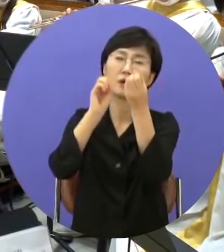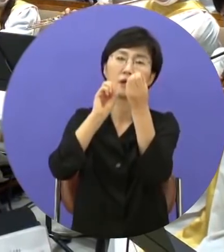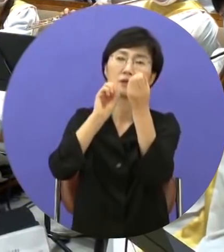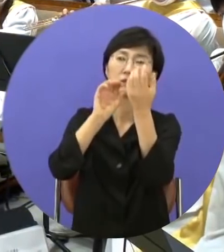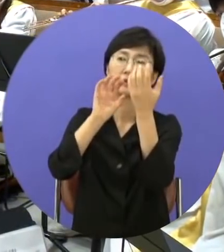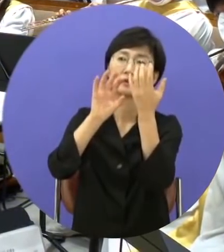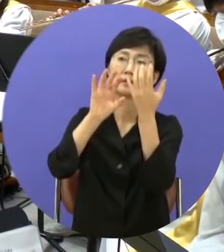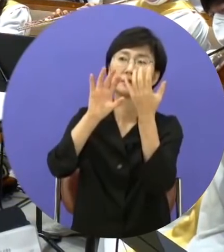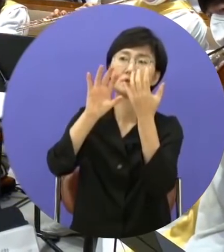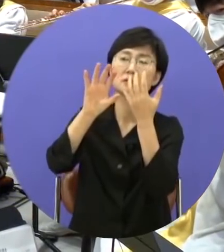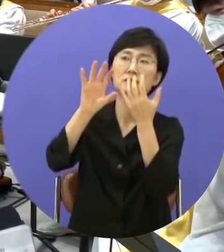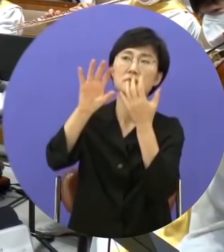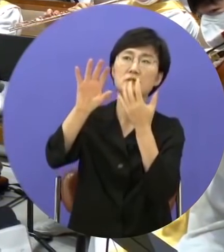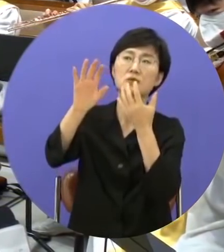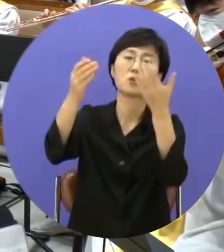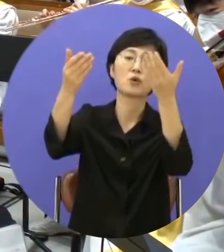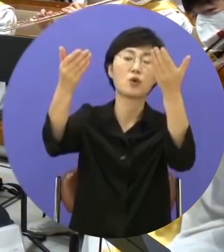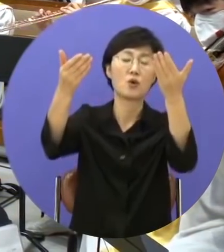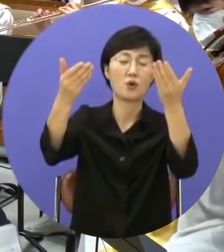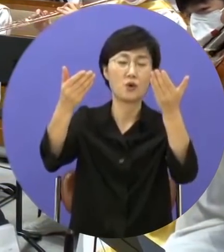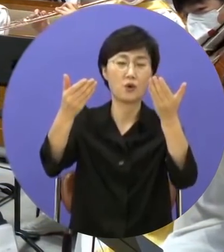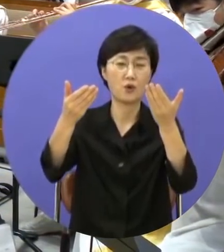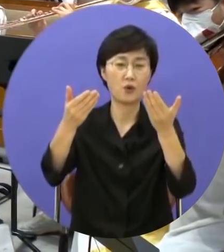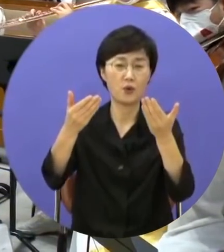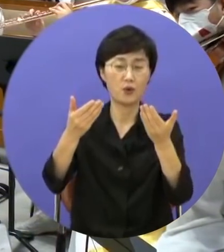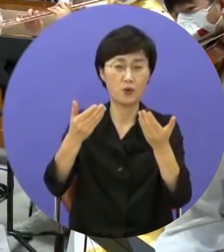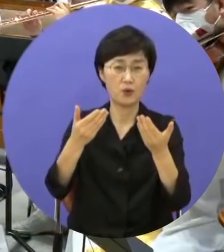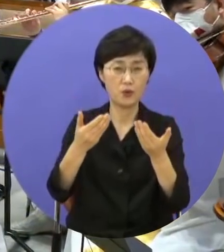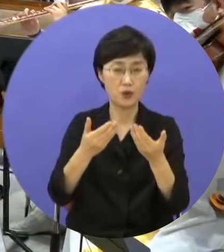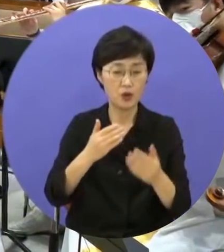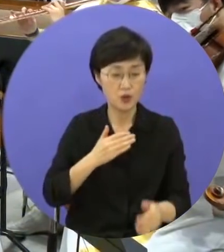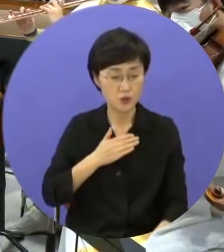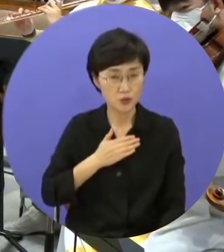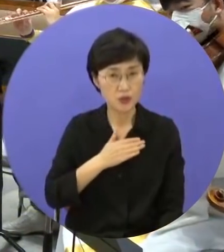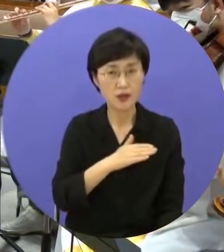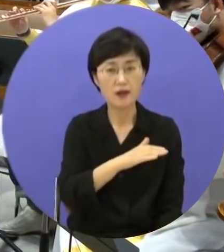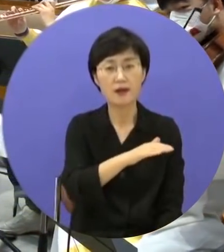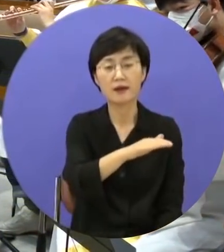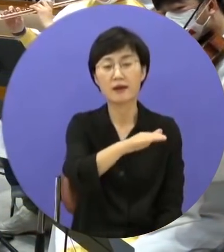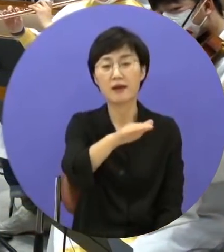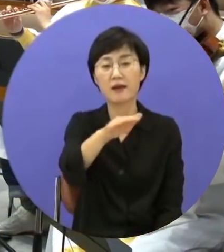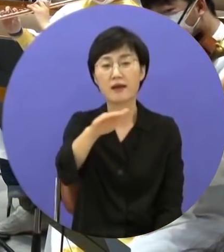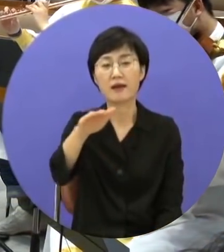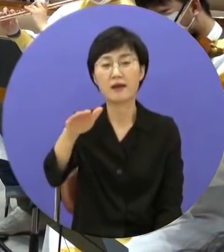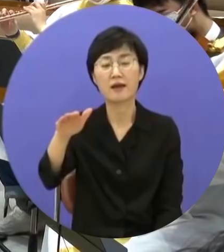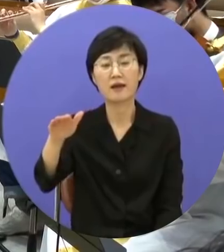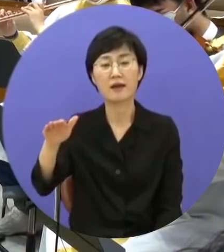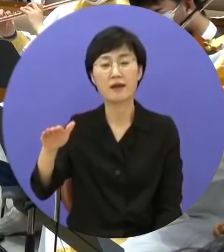Amen.